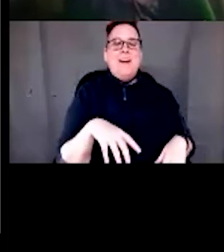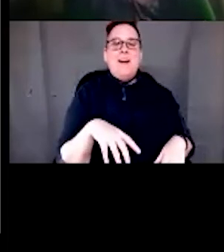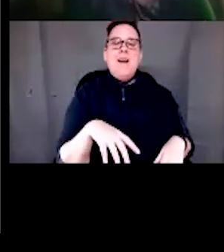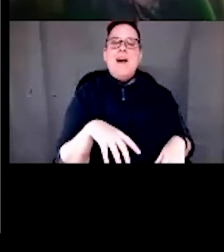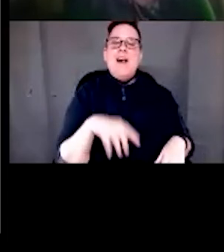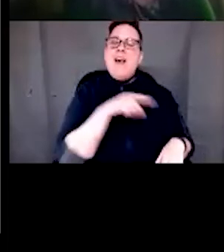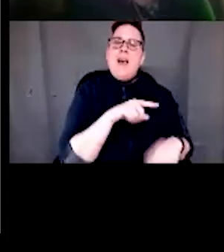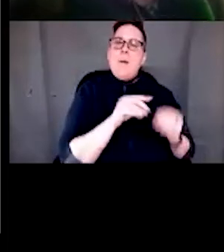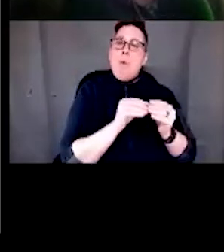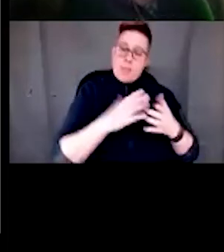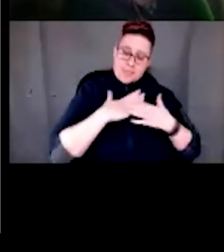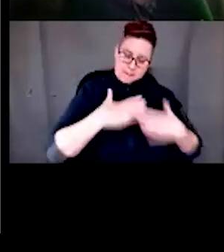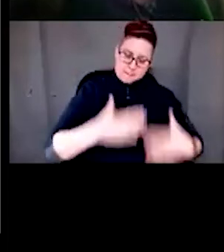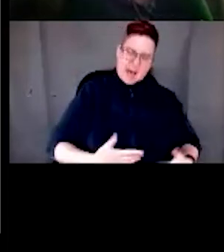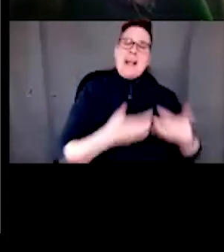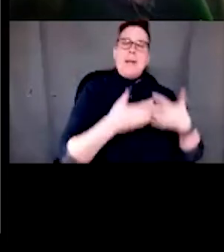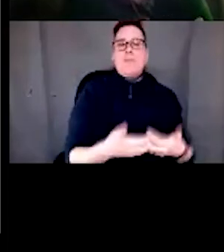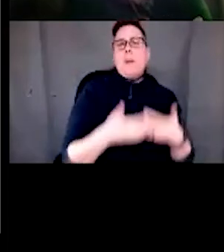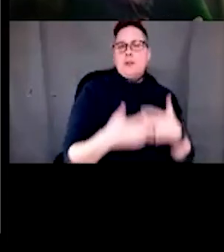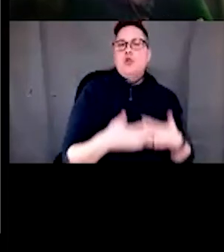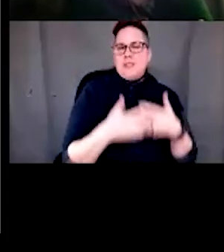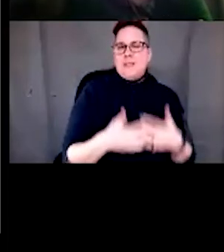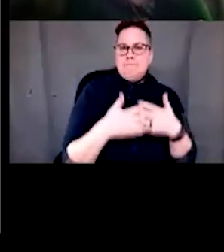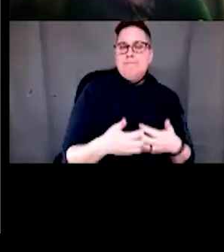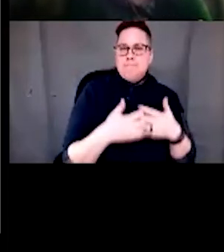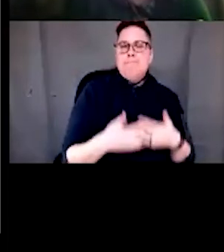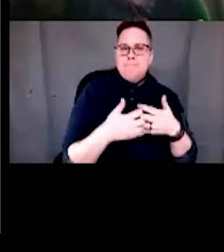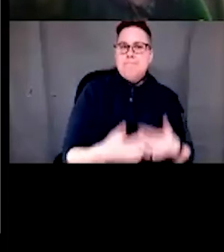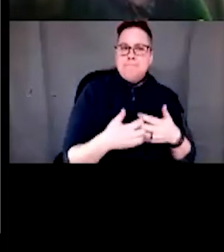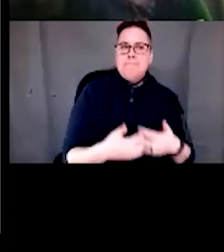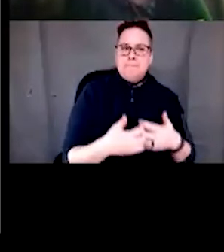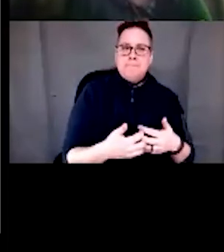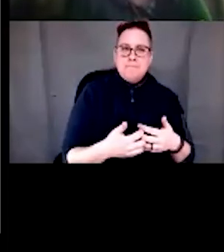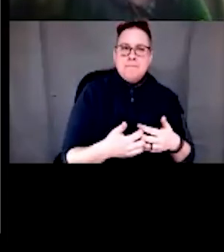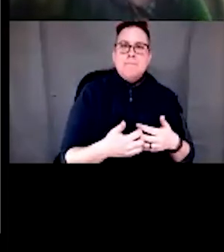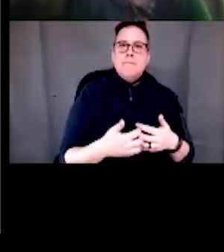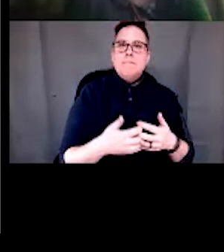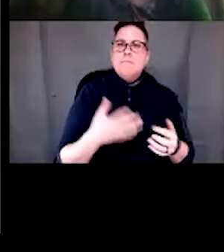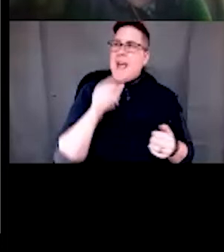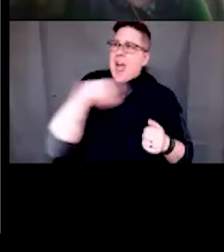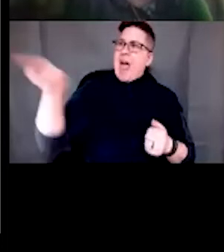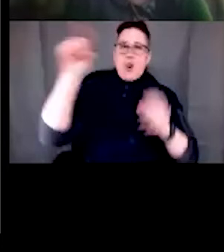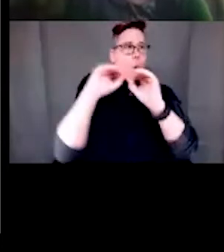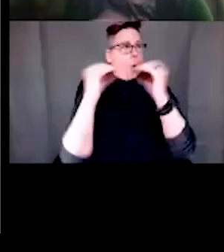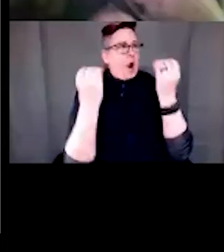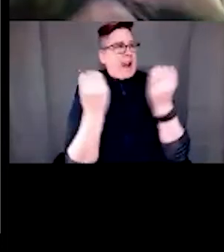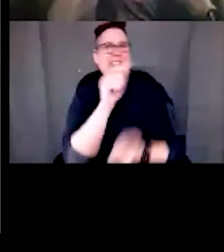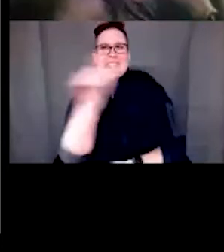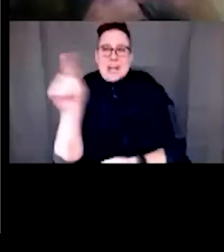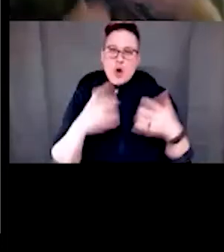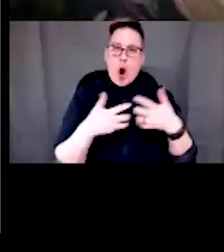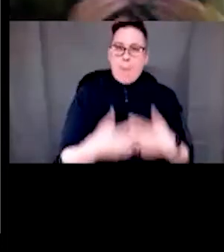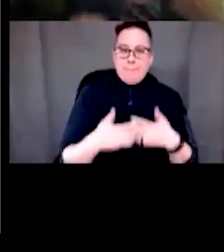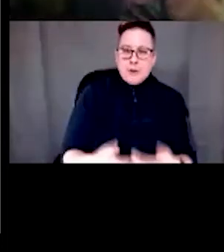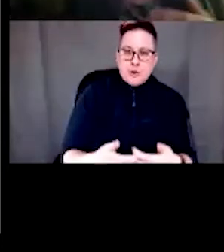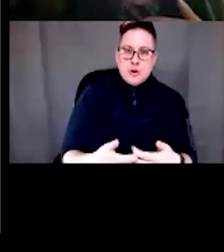our bodies as machines and similarly sees our organizations as machines. So you get a lot